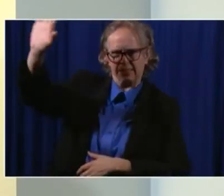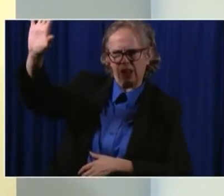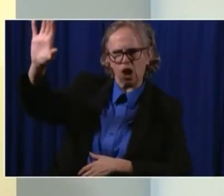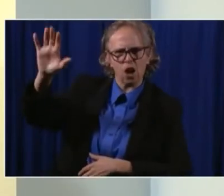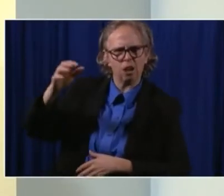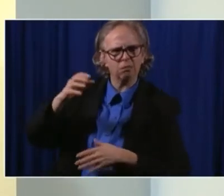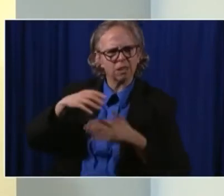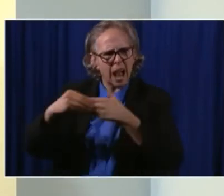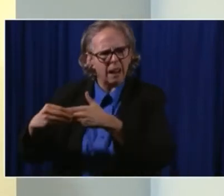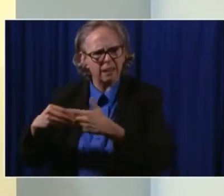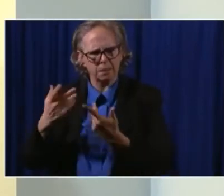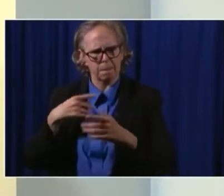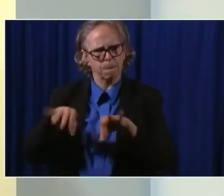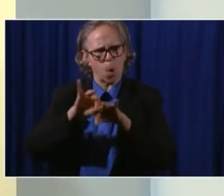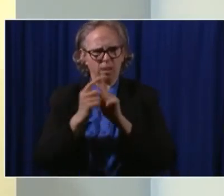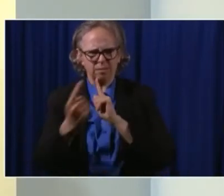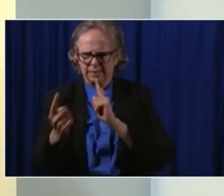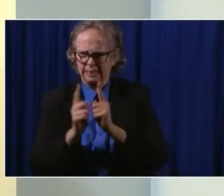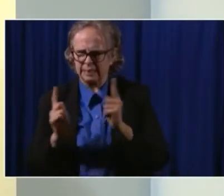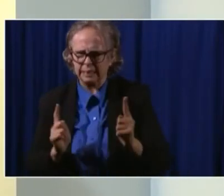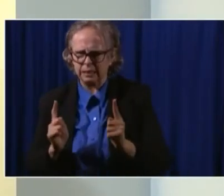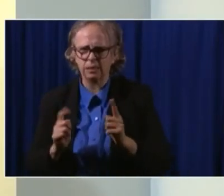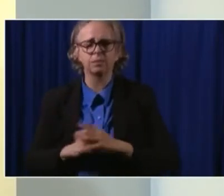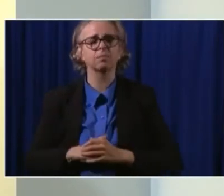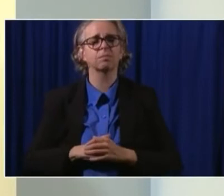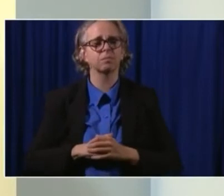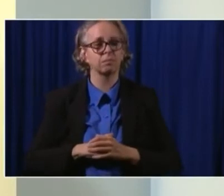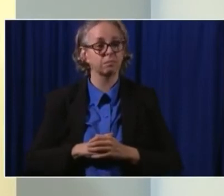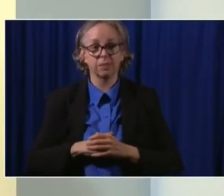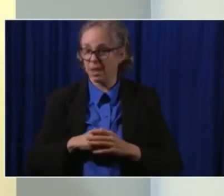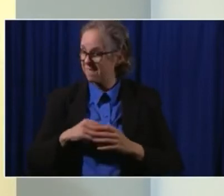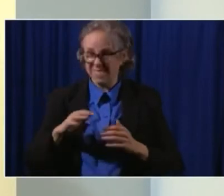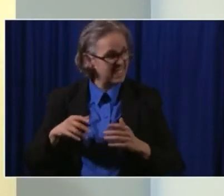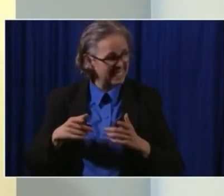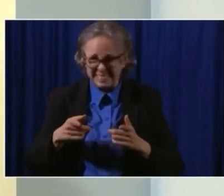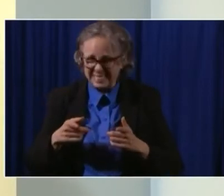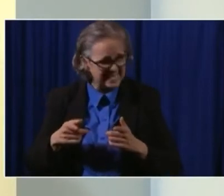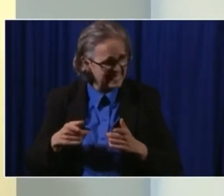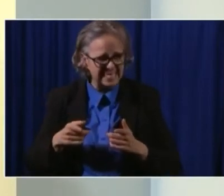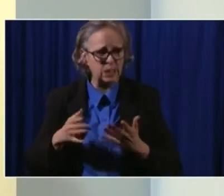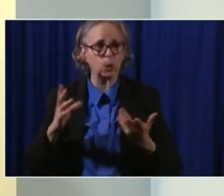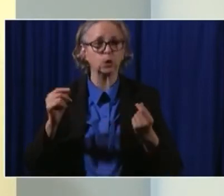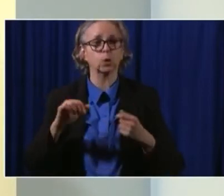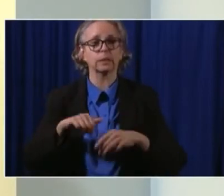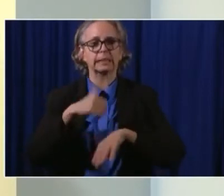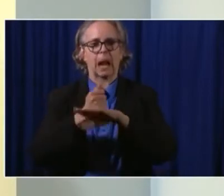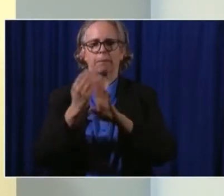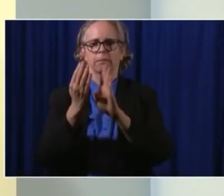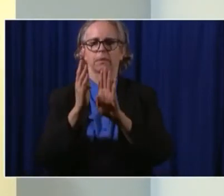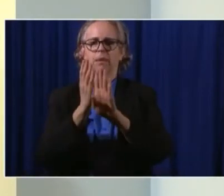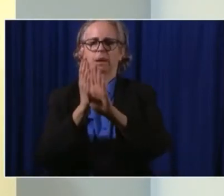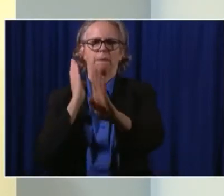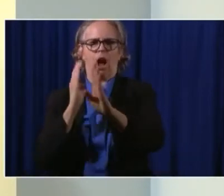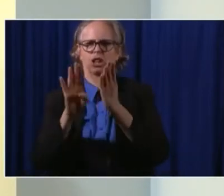at least 6 feet. In instances where that's not feasible, they're putting barriers in place, physical barriers,